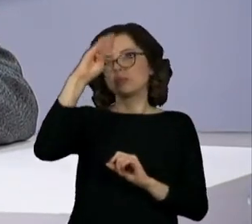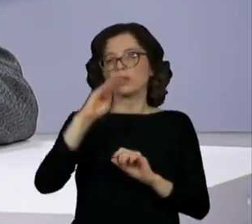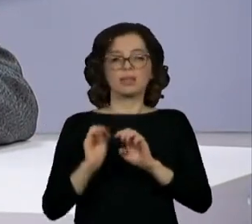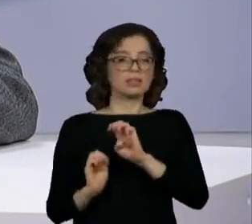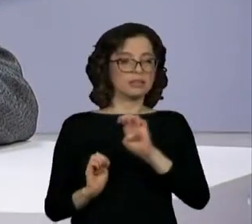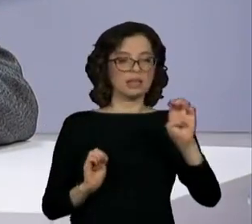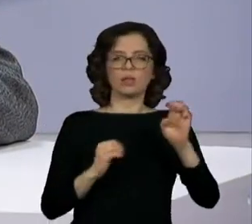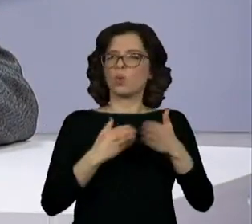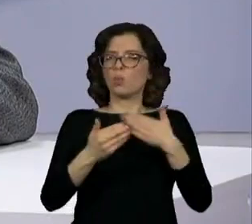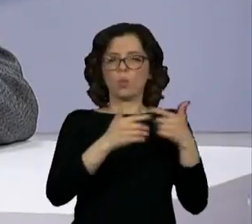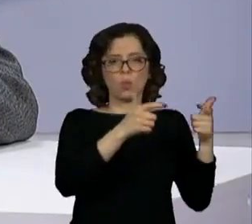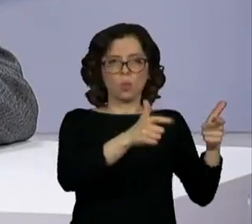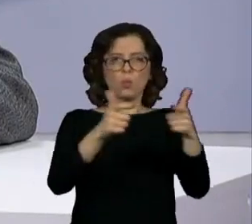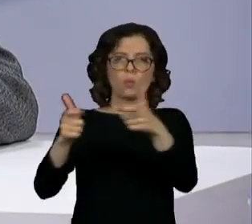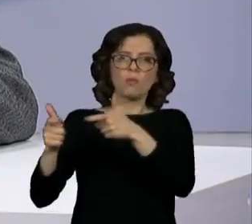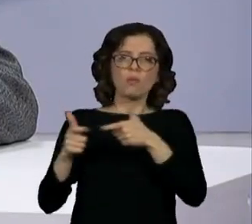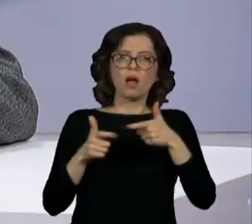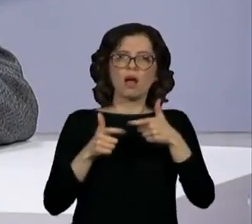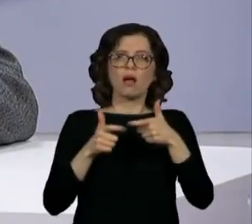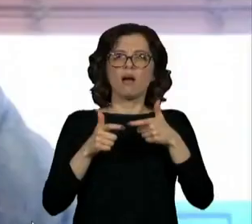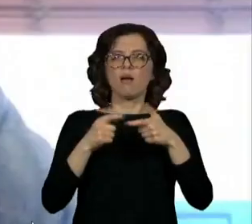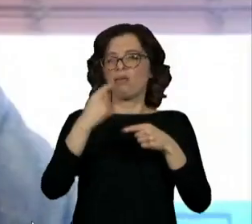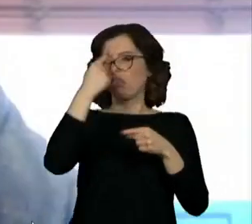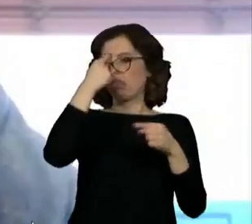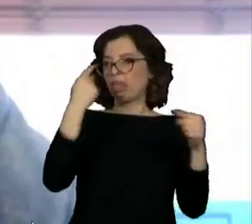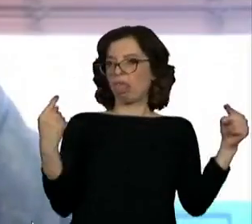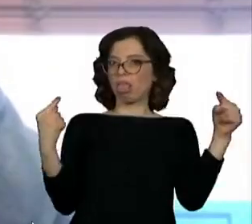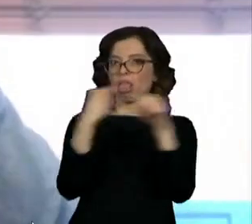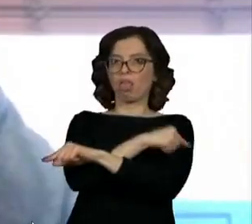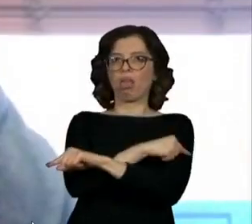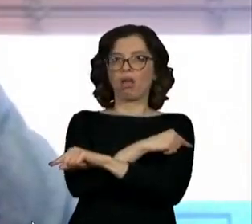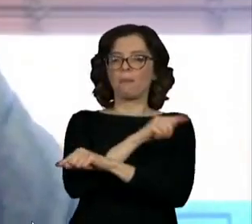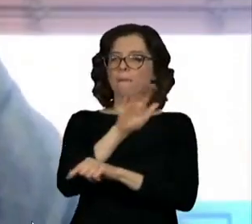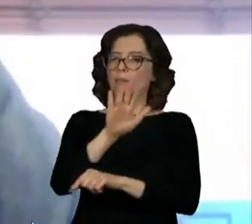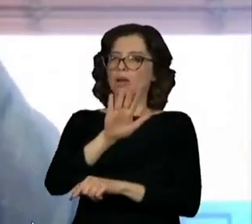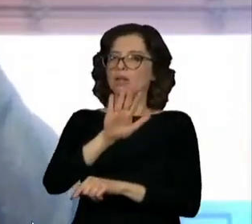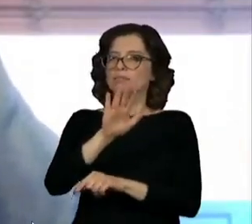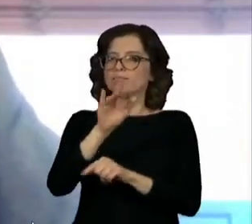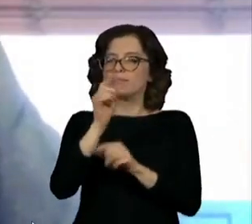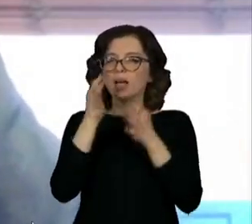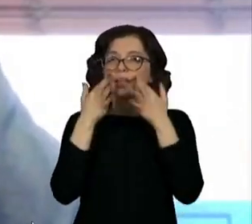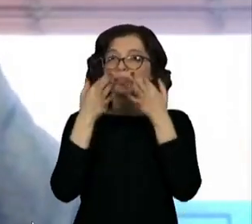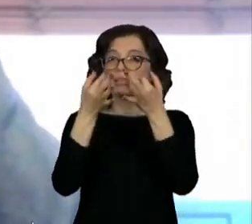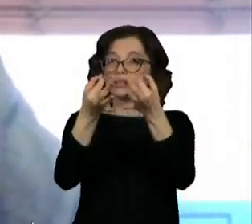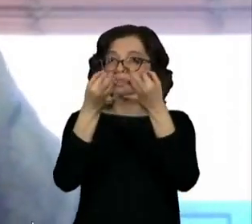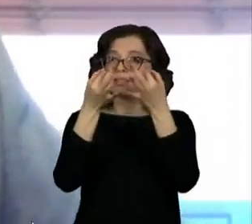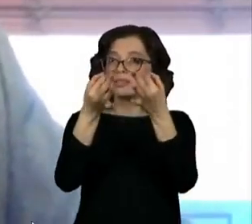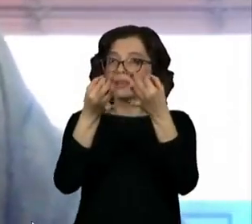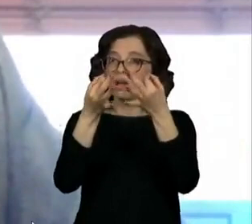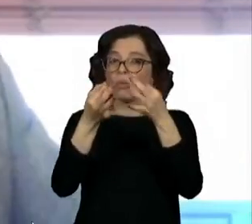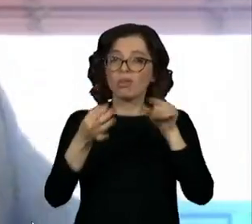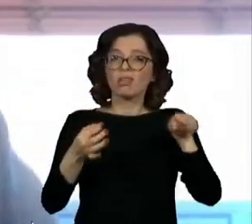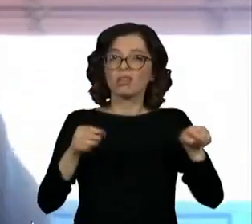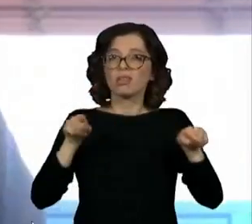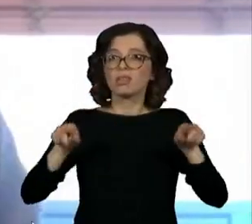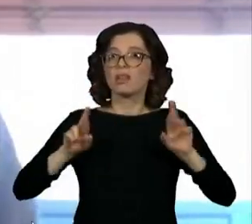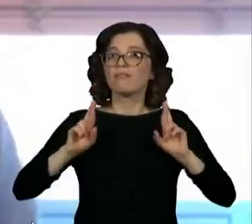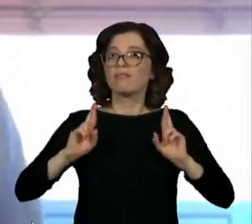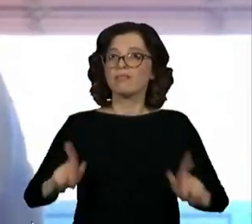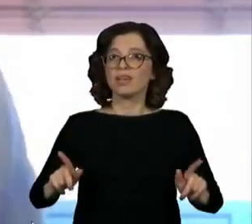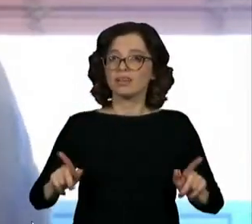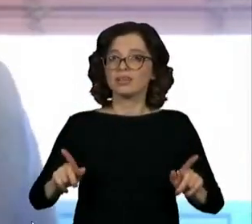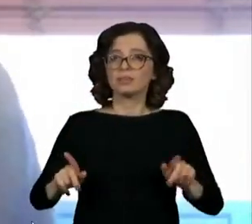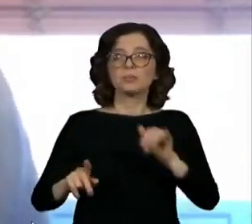everywhere. I think, but we have to pay attention to it's hypocritical, but pay attention to the difference